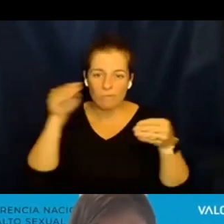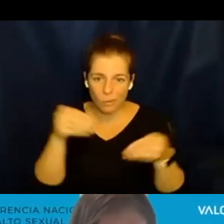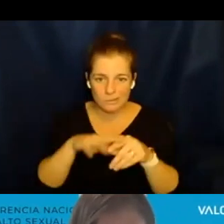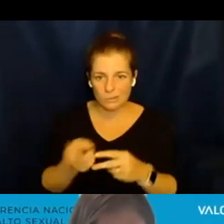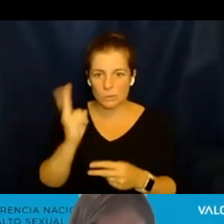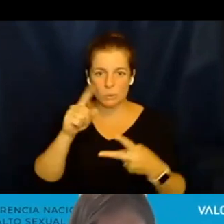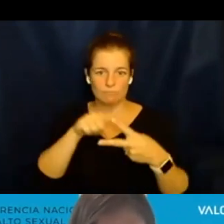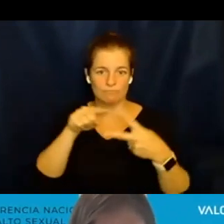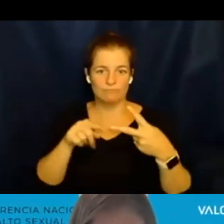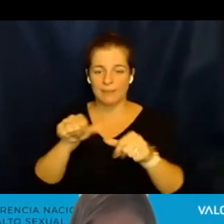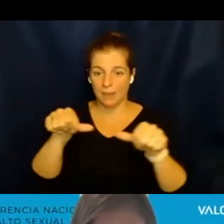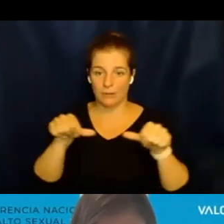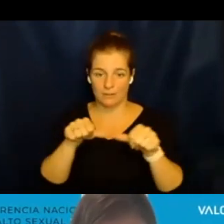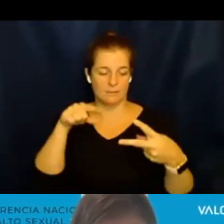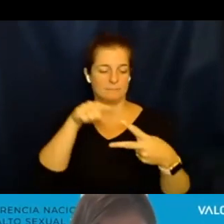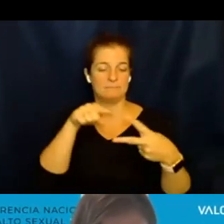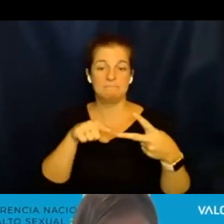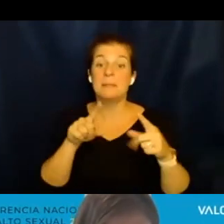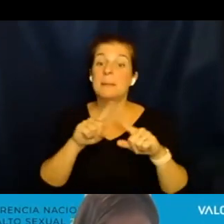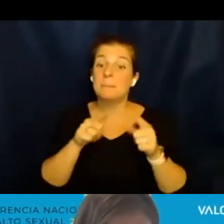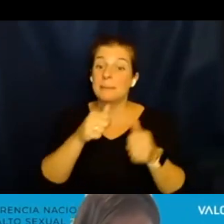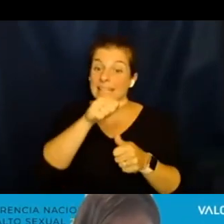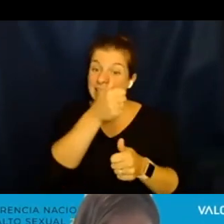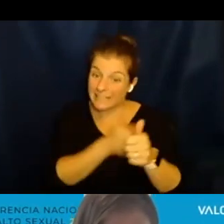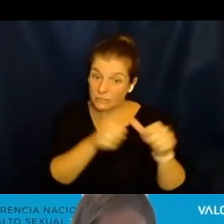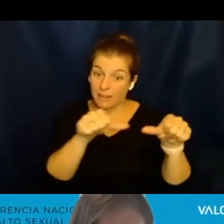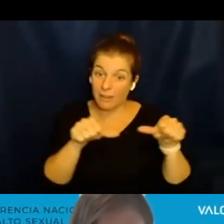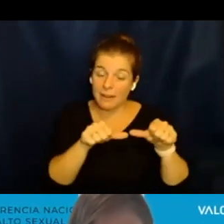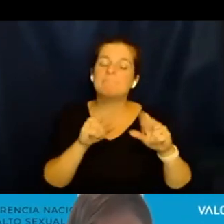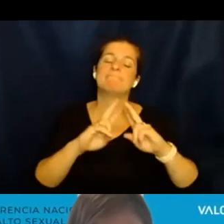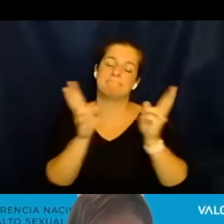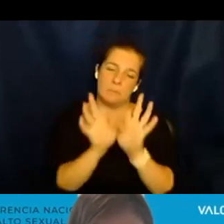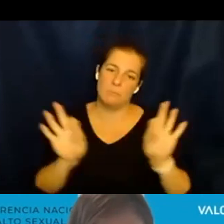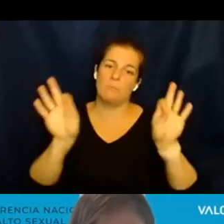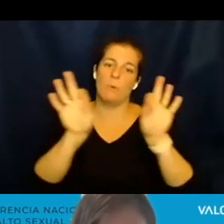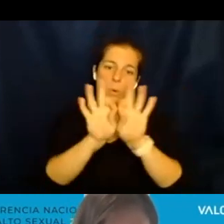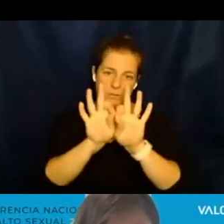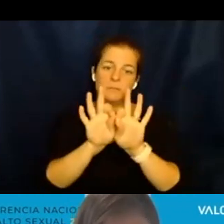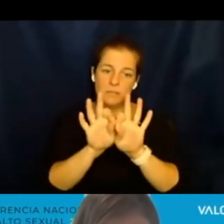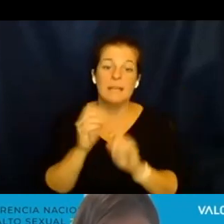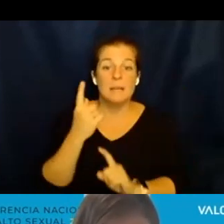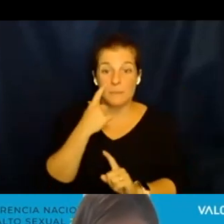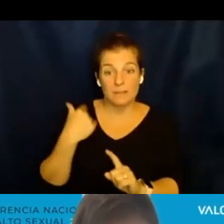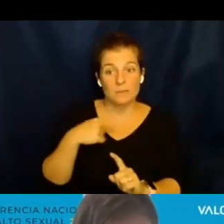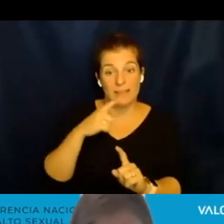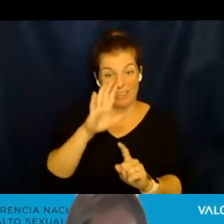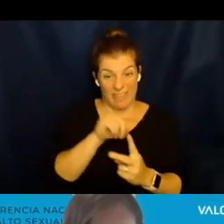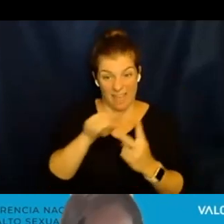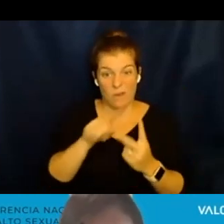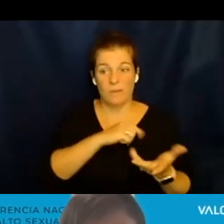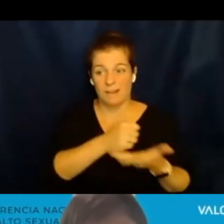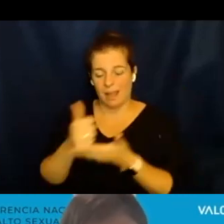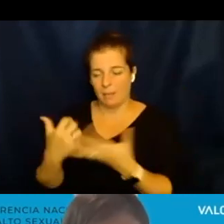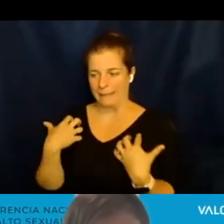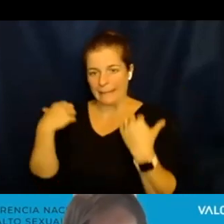areas, each one of them. But each one of those areas is quite important to get to the point where we can help heal those people who have suffered